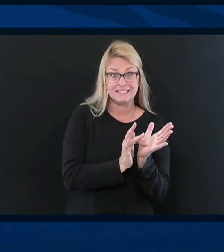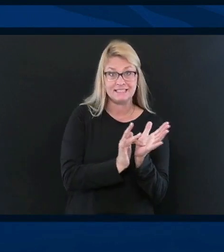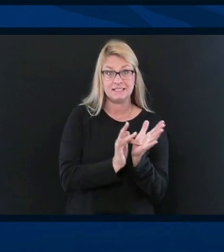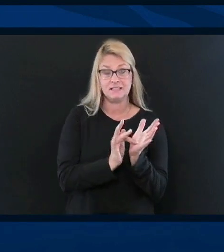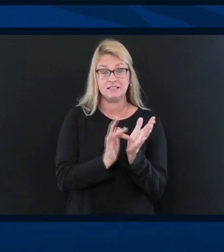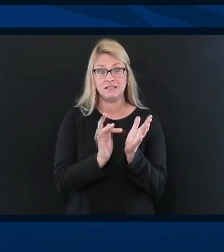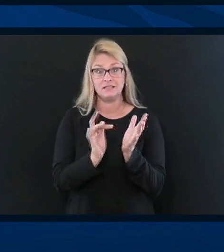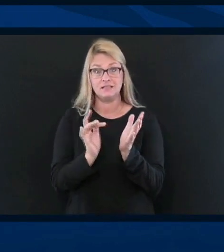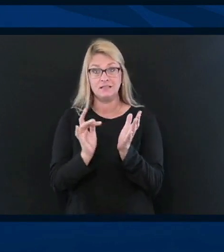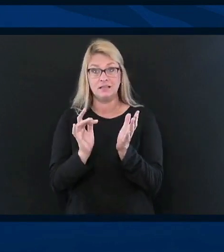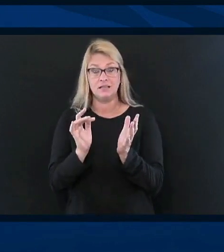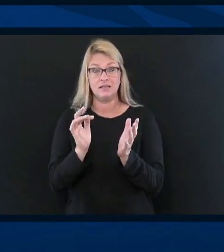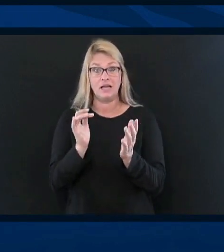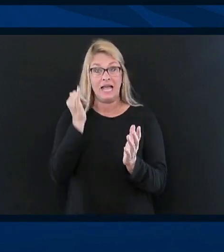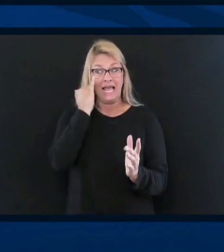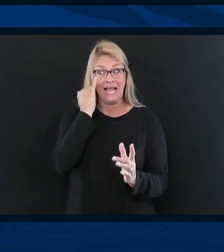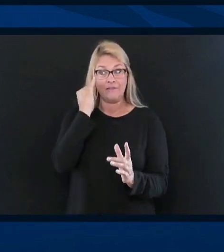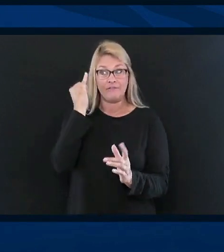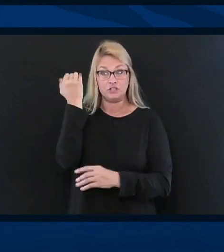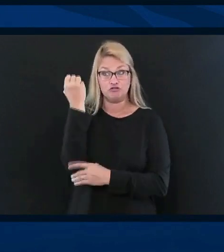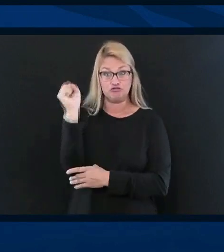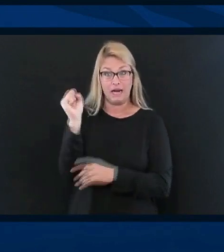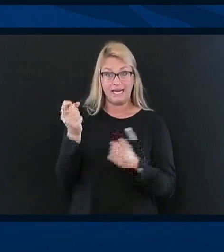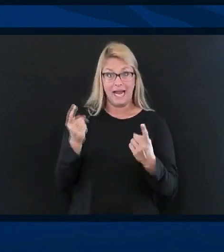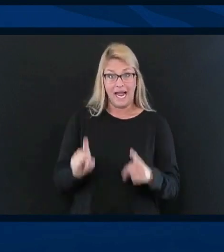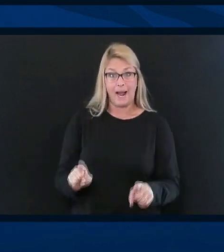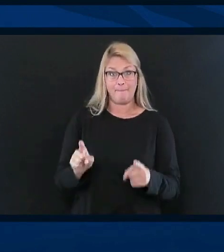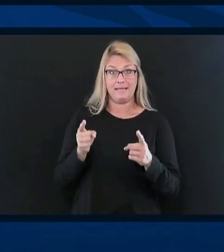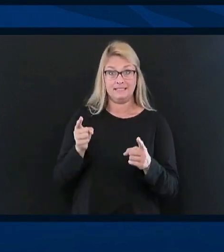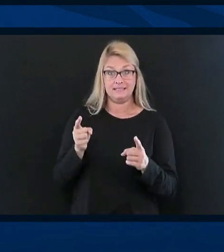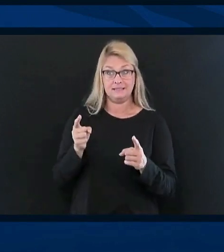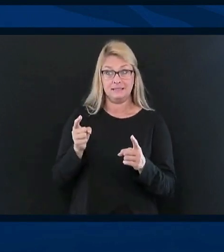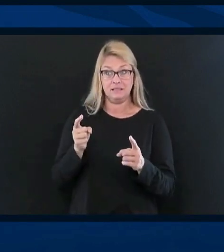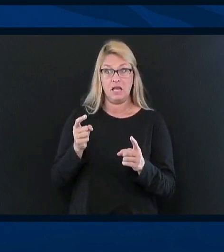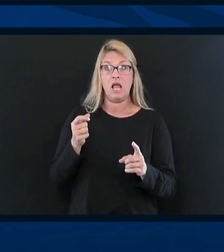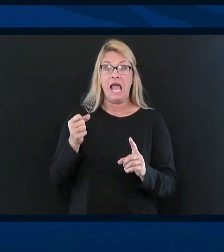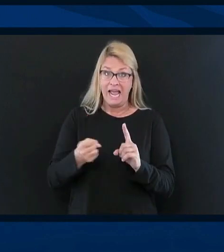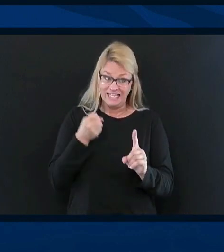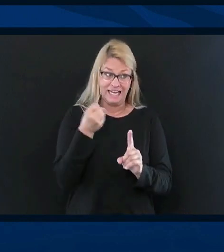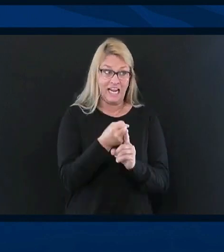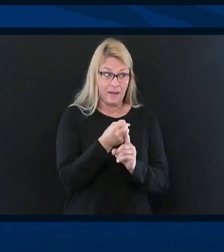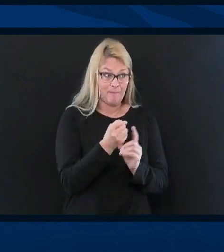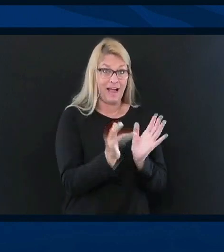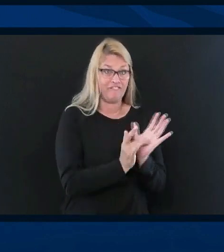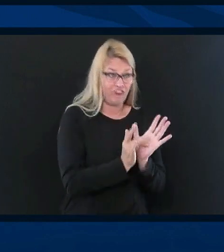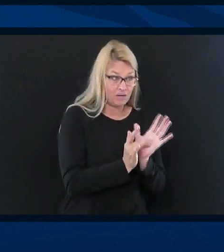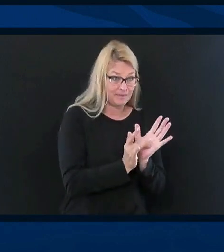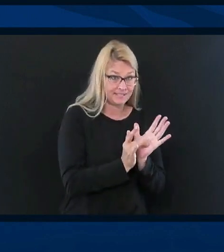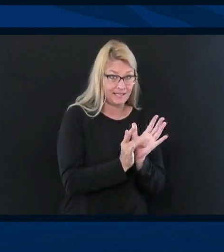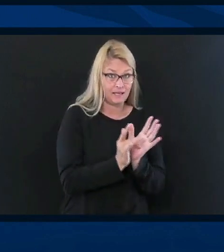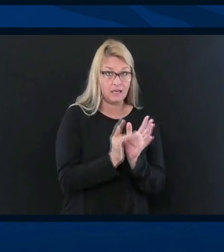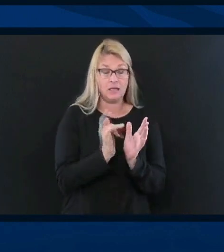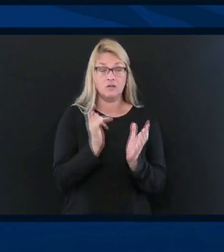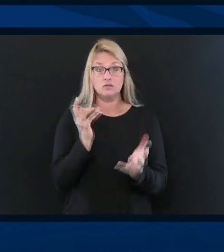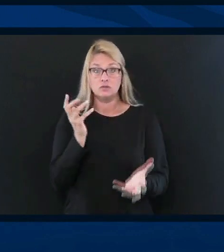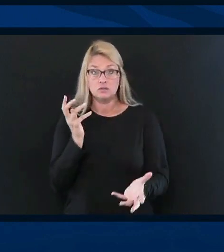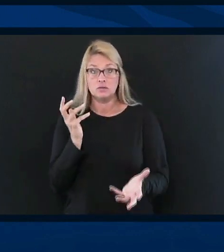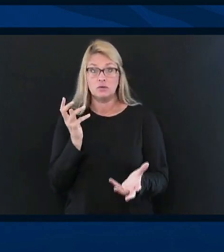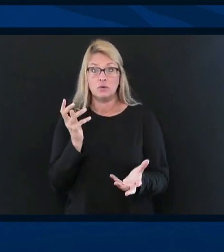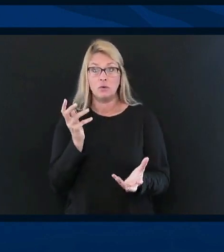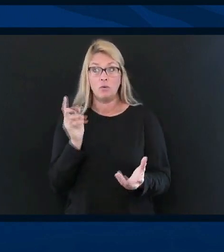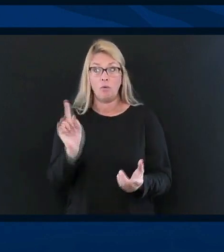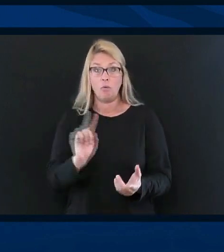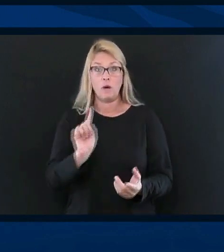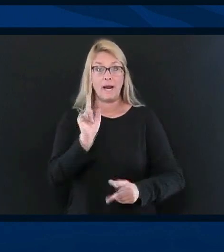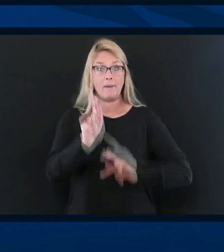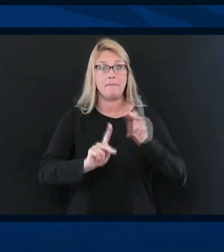a strike does occur and the pharmacies are impacted, being that they are a primary location where people